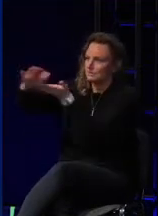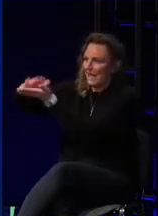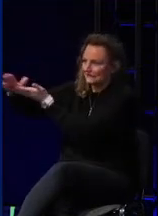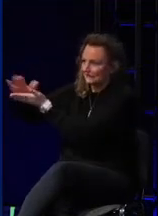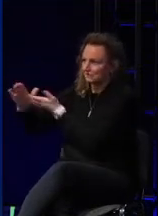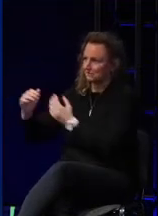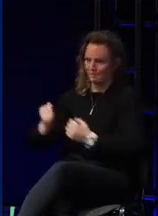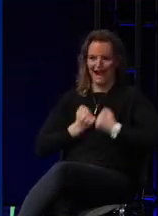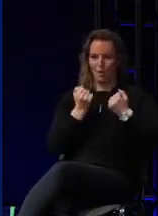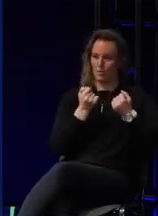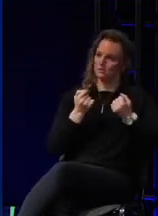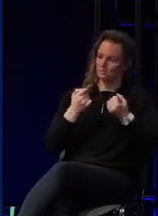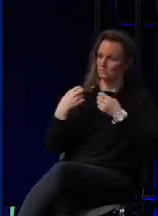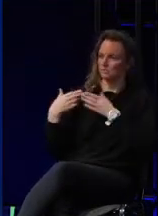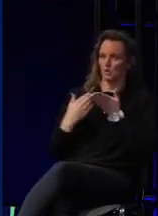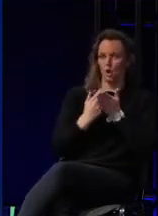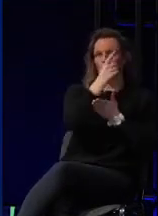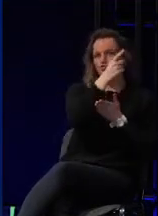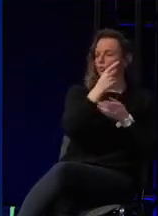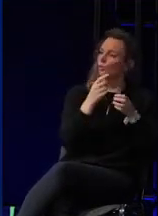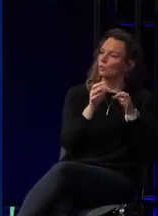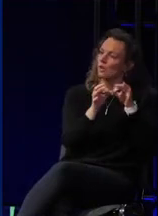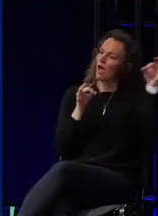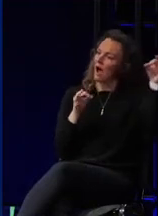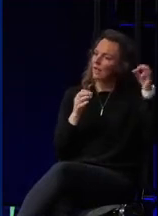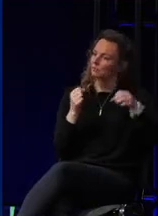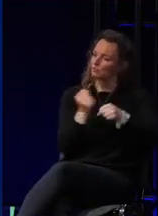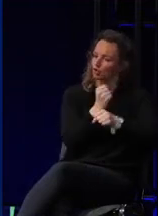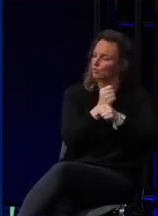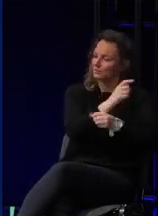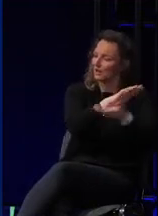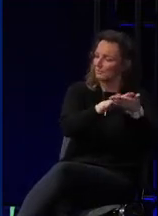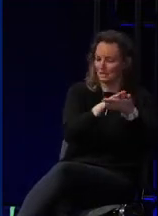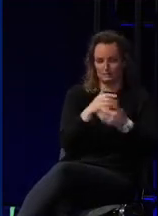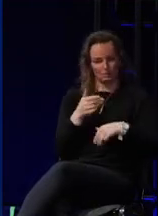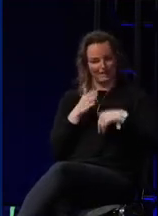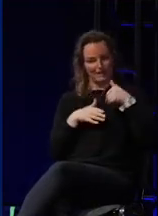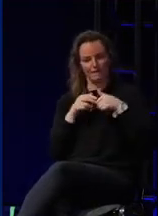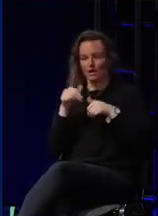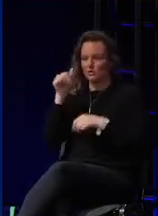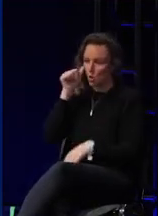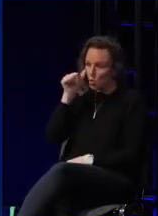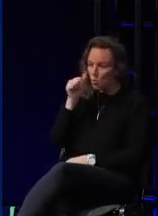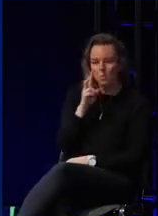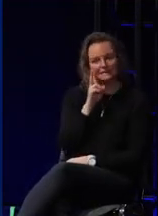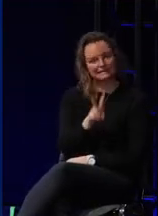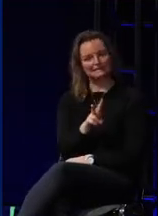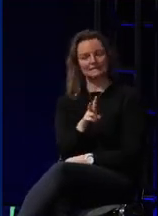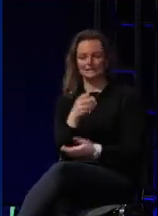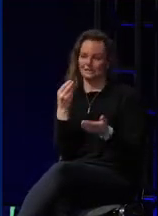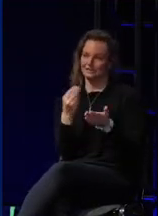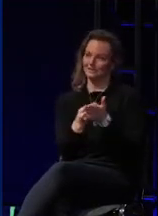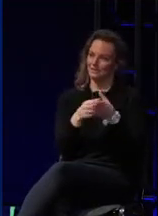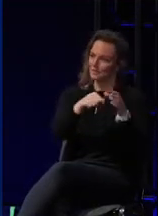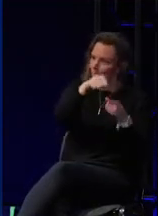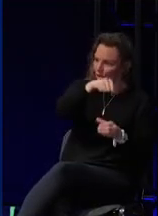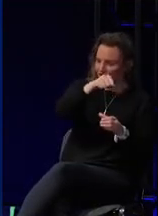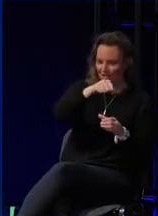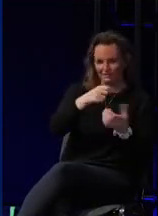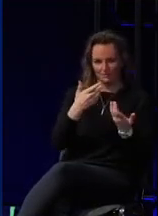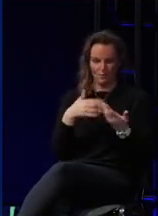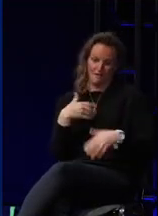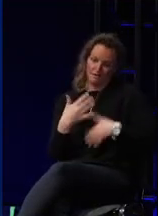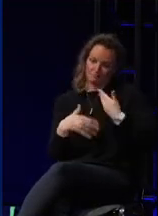So I never see that Right. budget. So that's always like you and the line producer are like, you either get along, you don't get along. You know, so